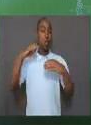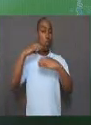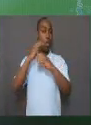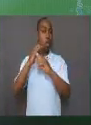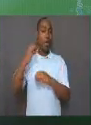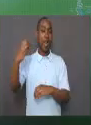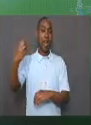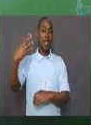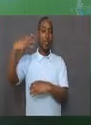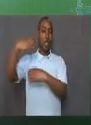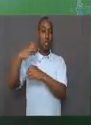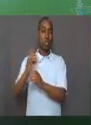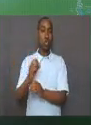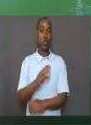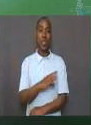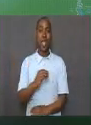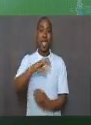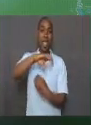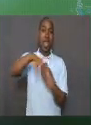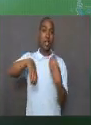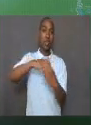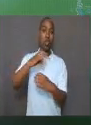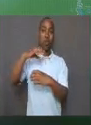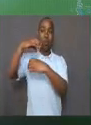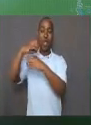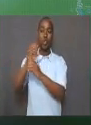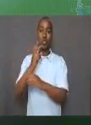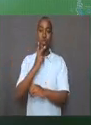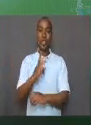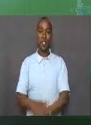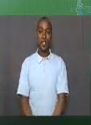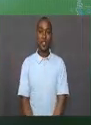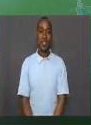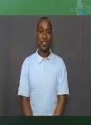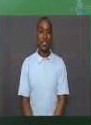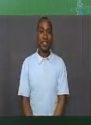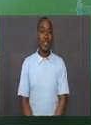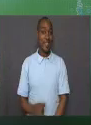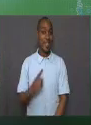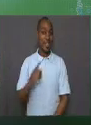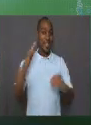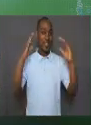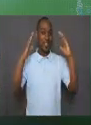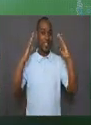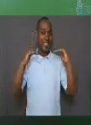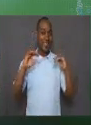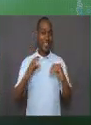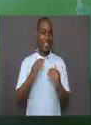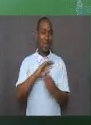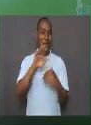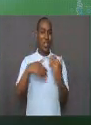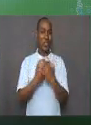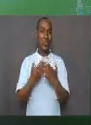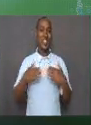resolving power in light microscopes and electron microscopes. I hope